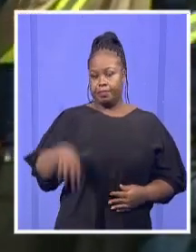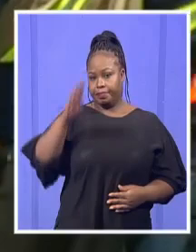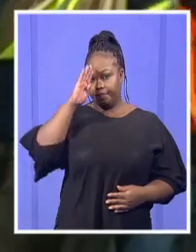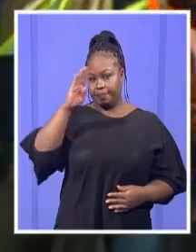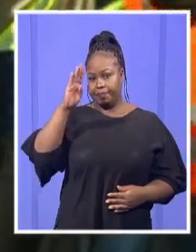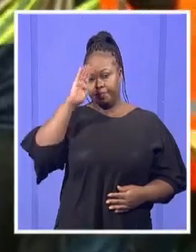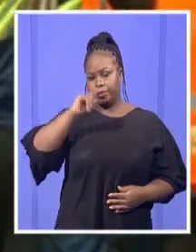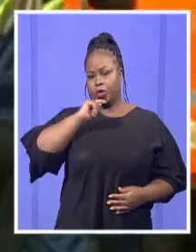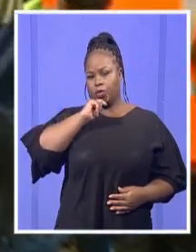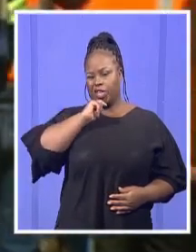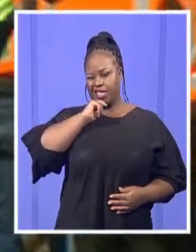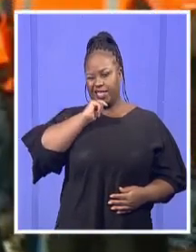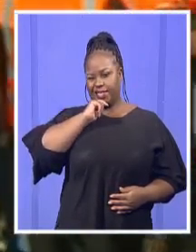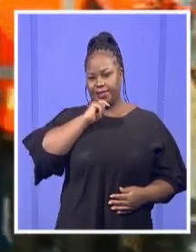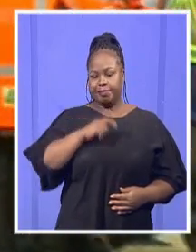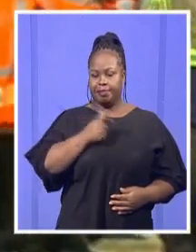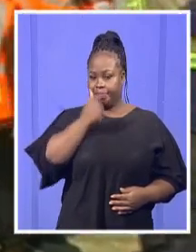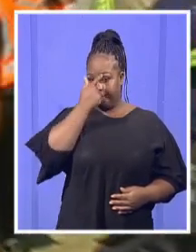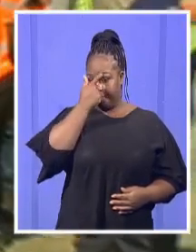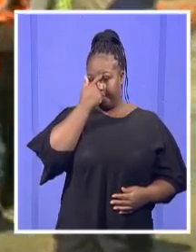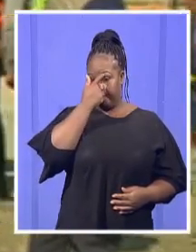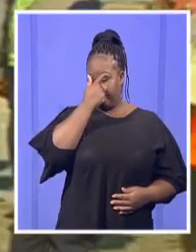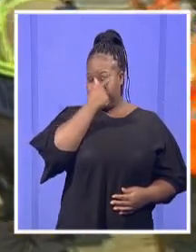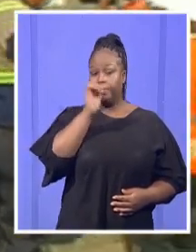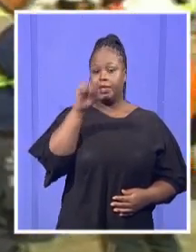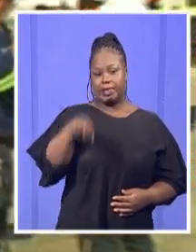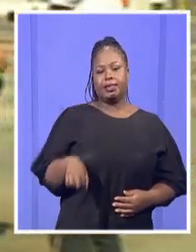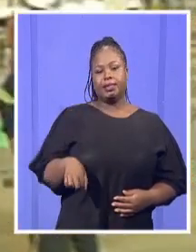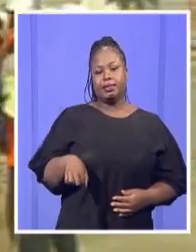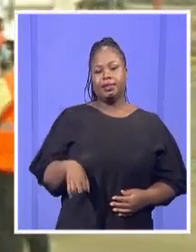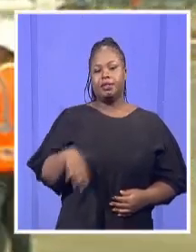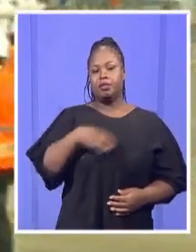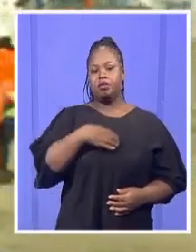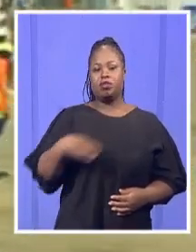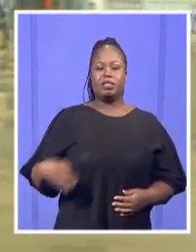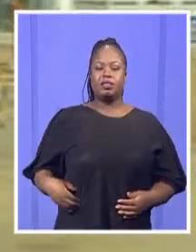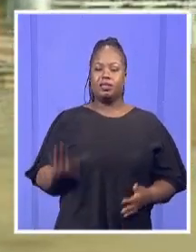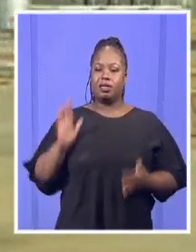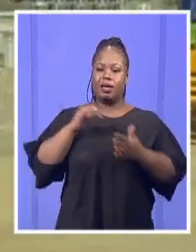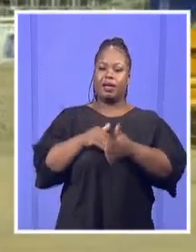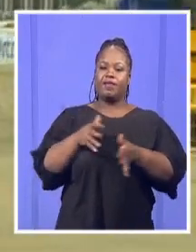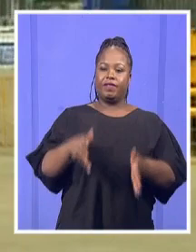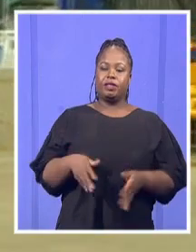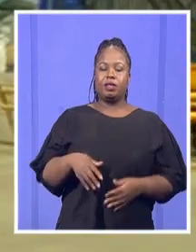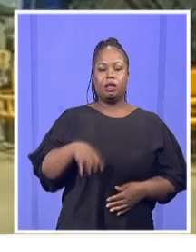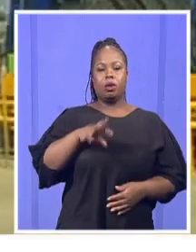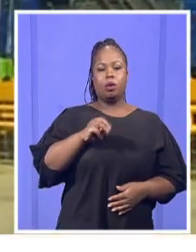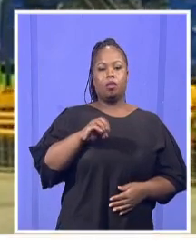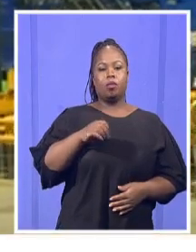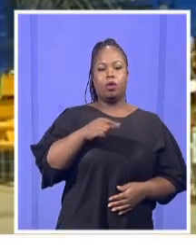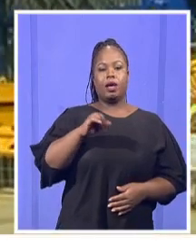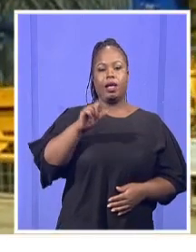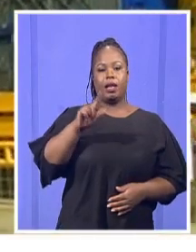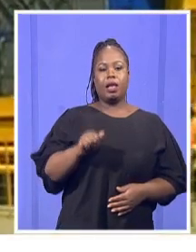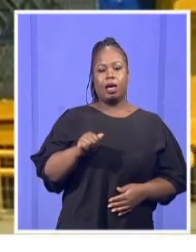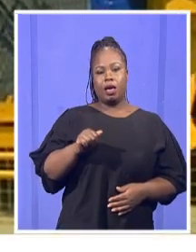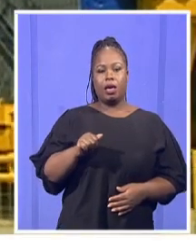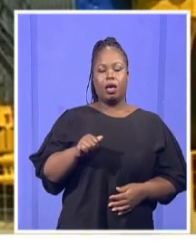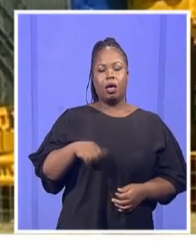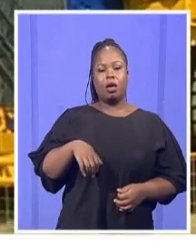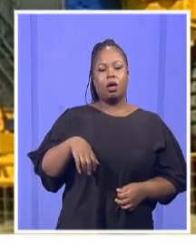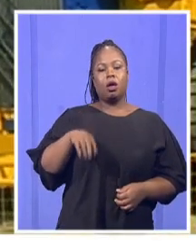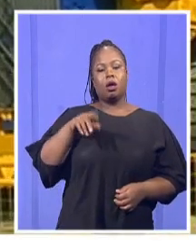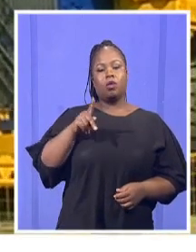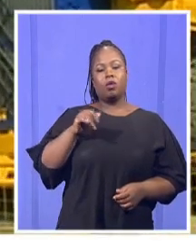Good morning yet again, Desiree. Indeed, the President has just arrived at the Mogalakwena mine in Limpopo, in